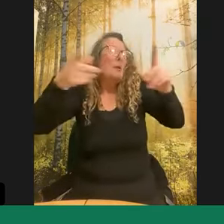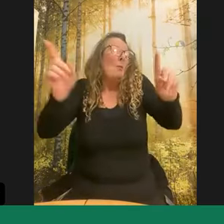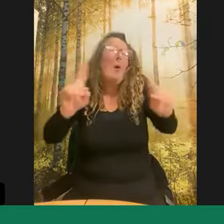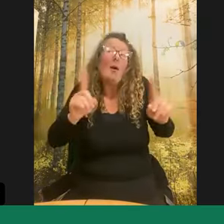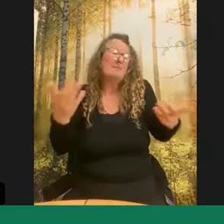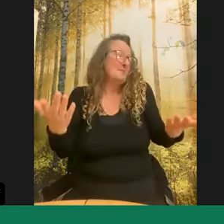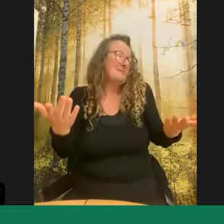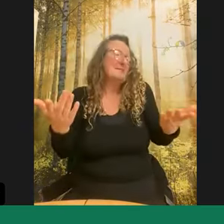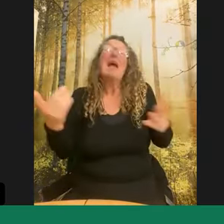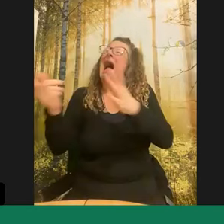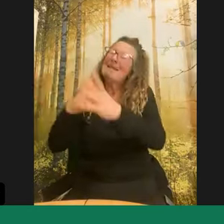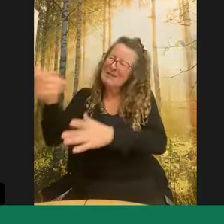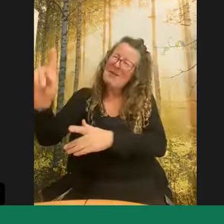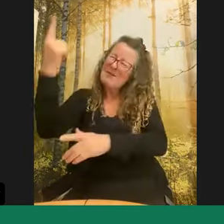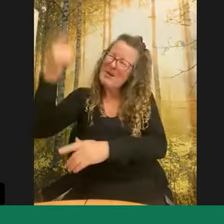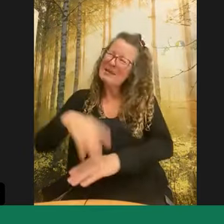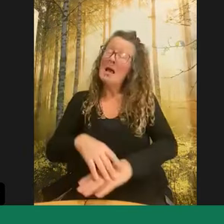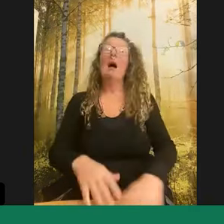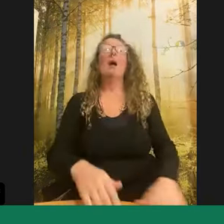Anthony, you can take this one first.